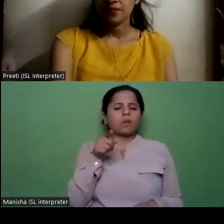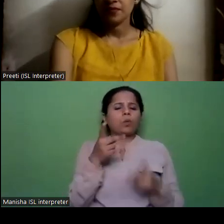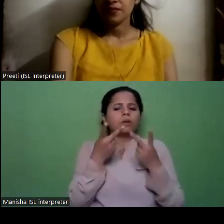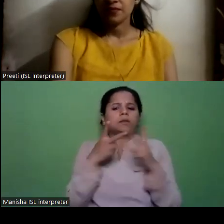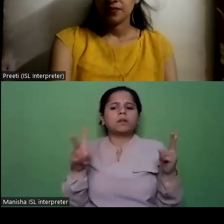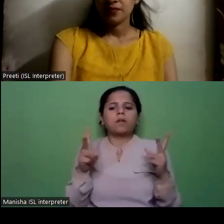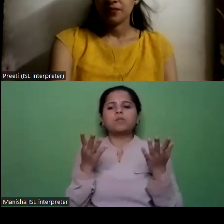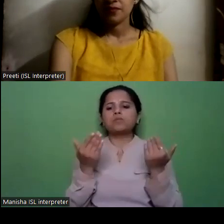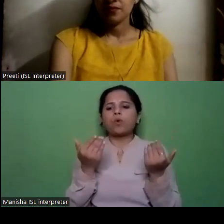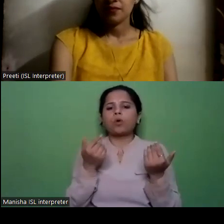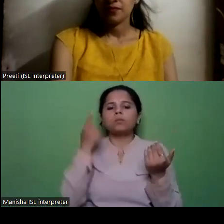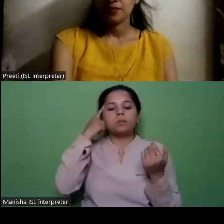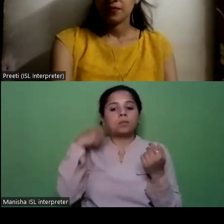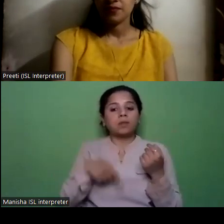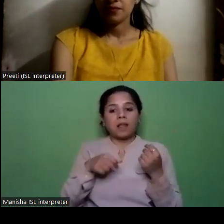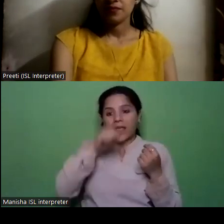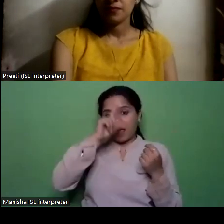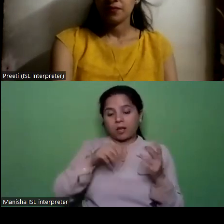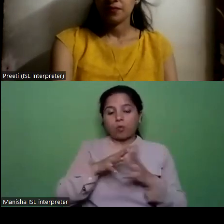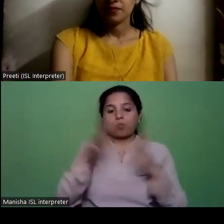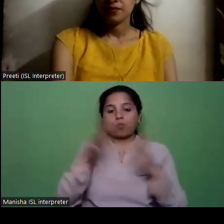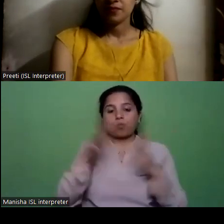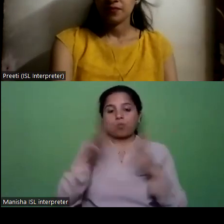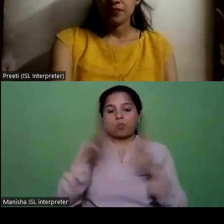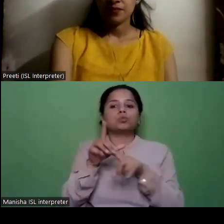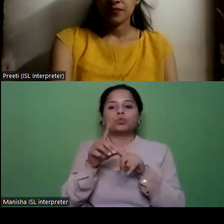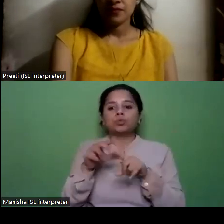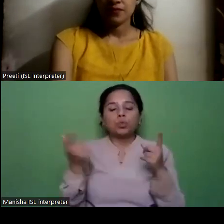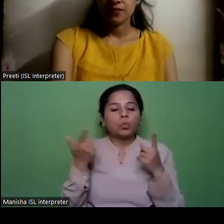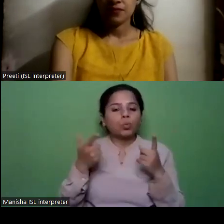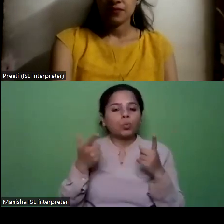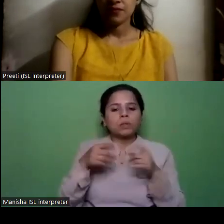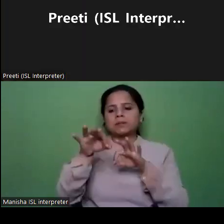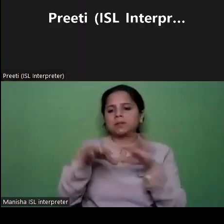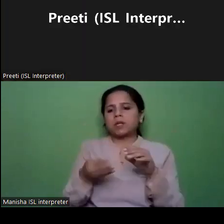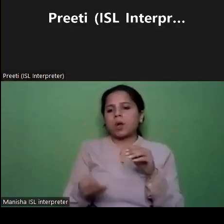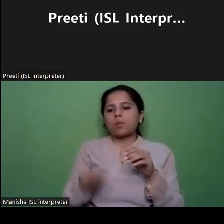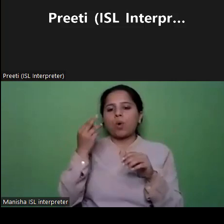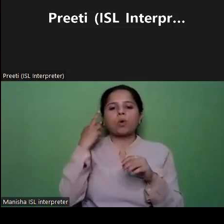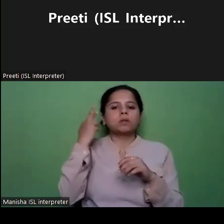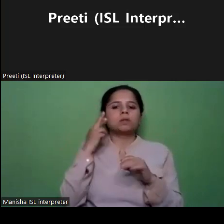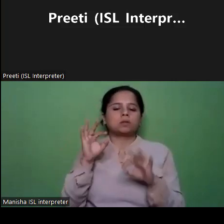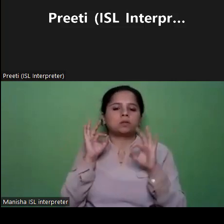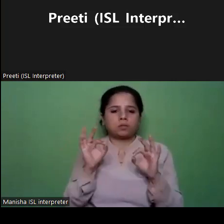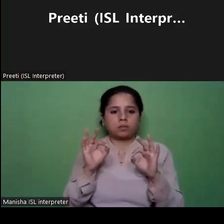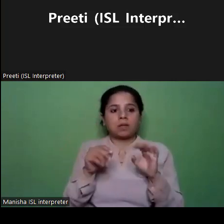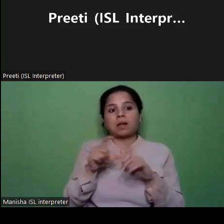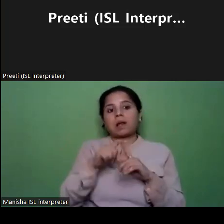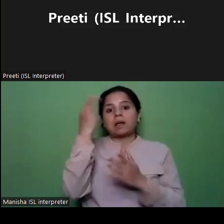in making the country more inclusive, making the city more reasonable, making design more